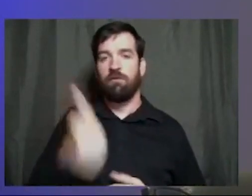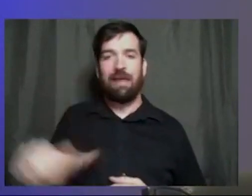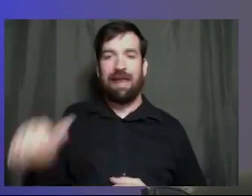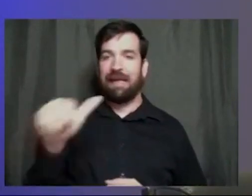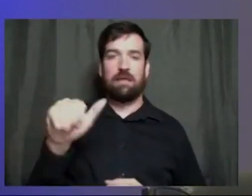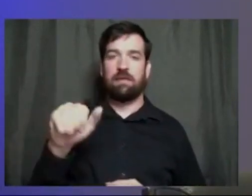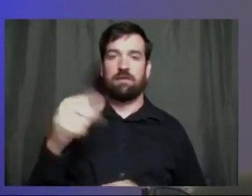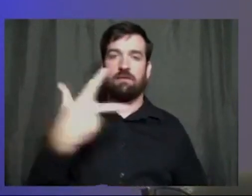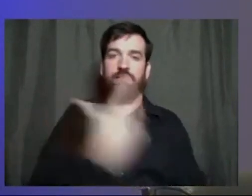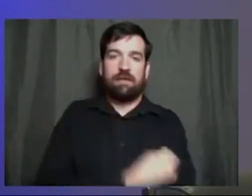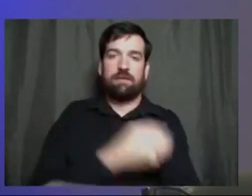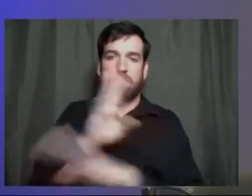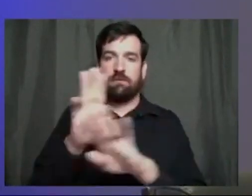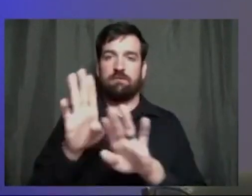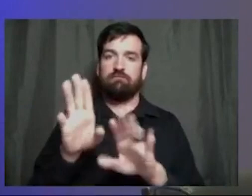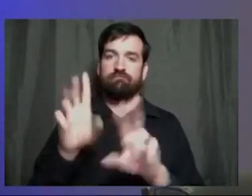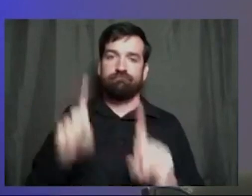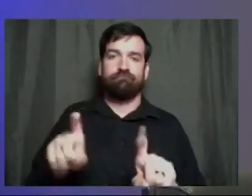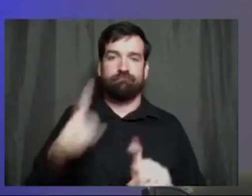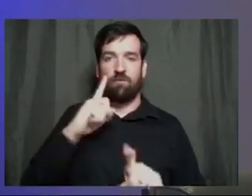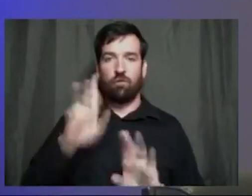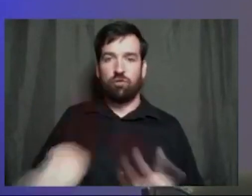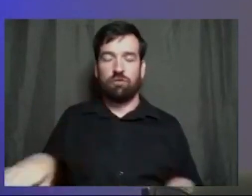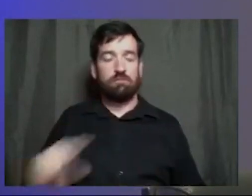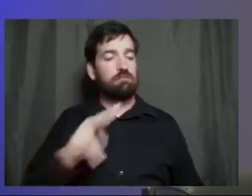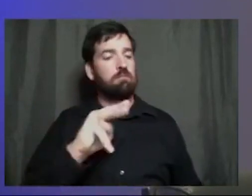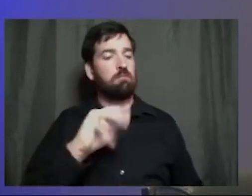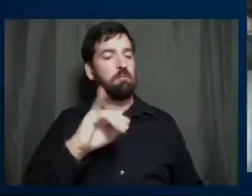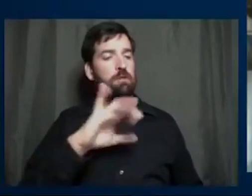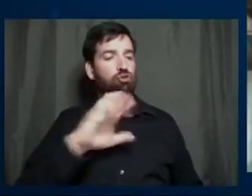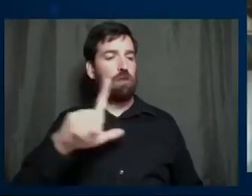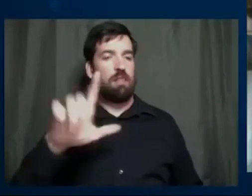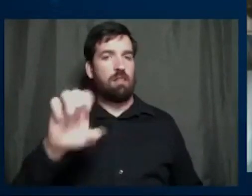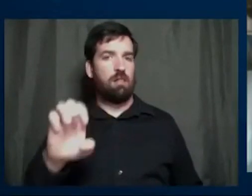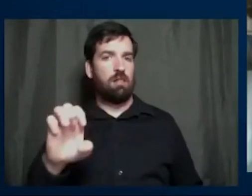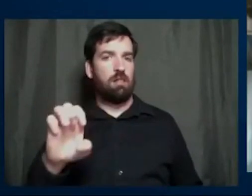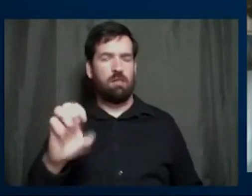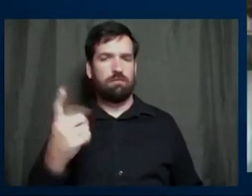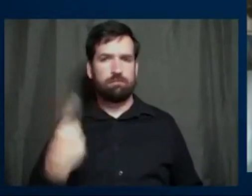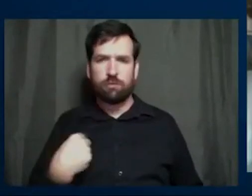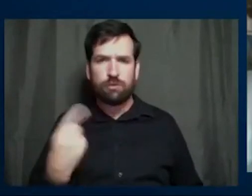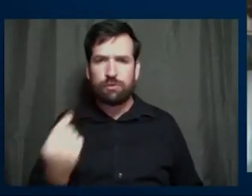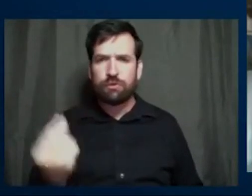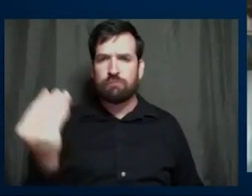children. Michelle wants to know, what do you do if you find out that a